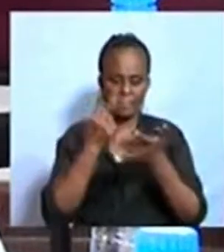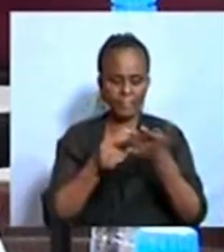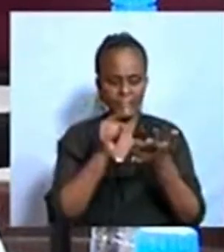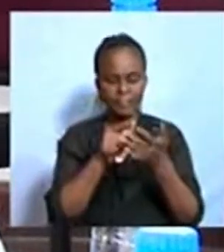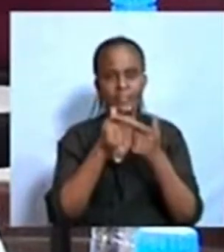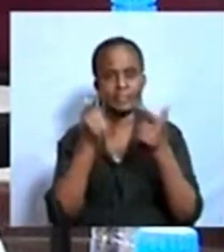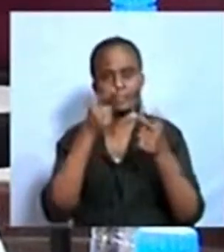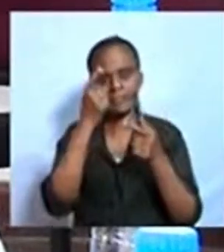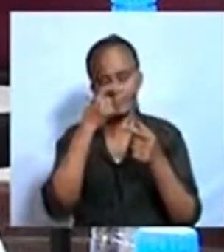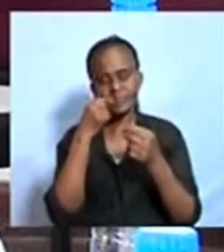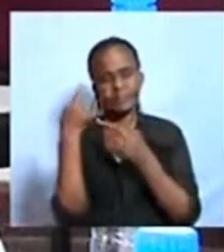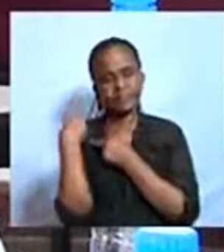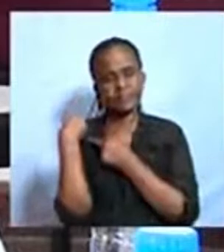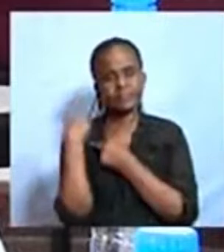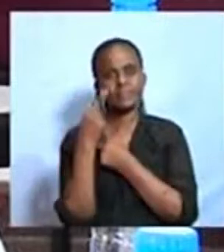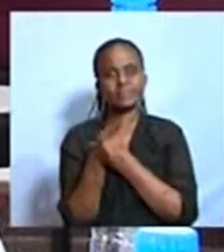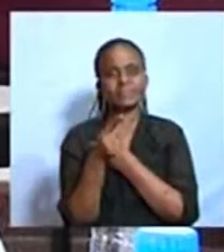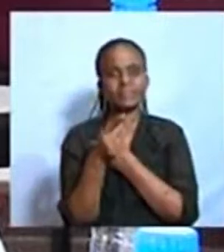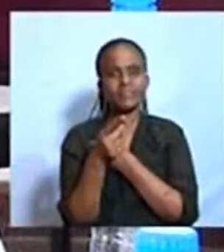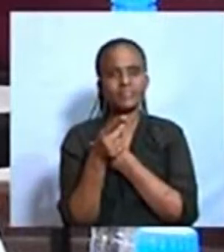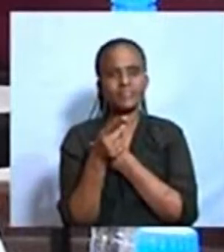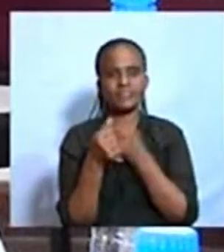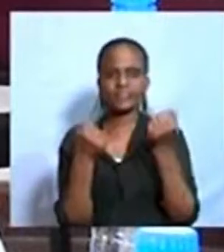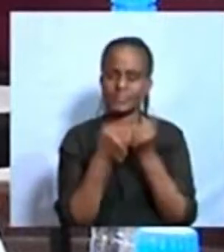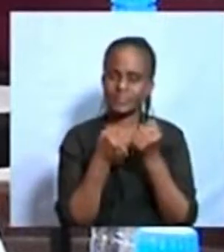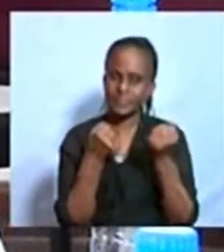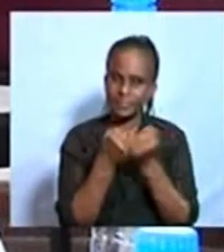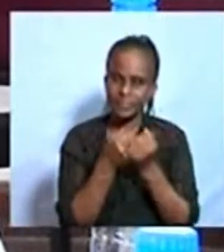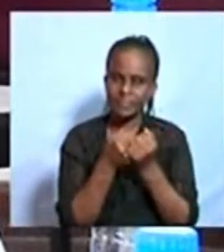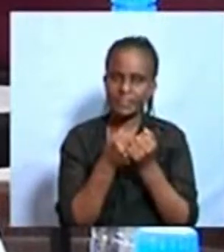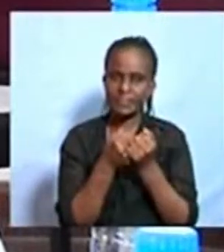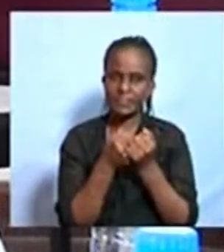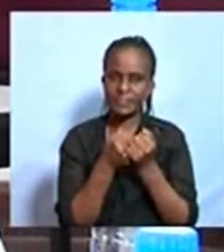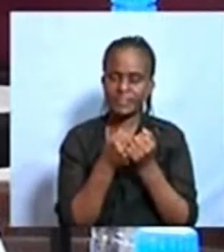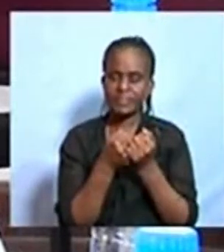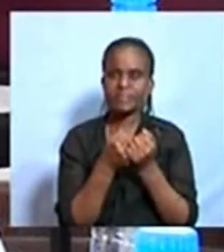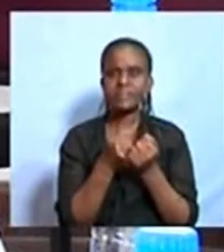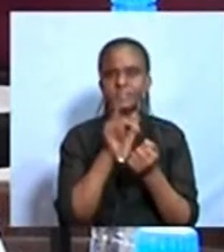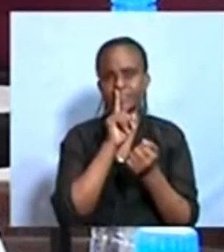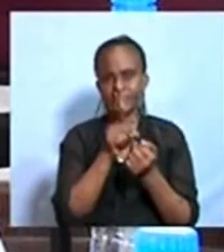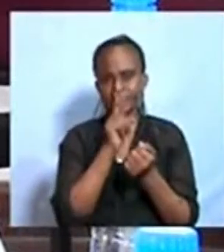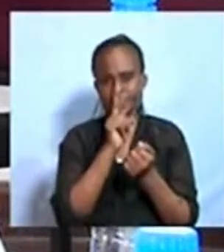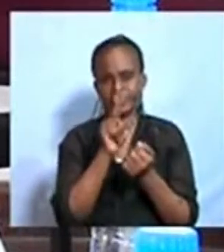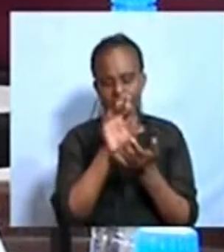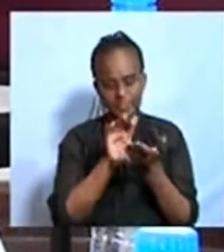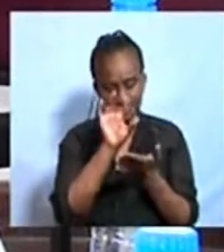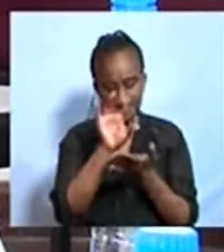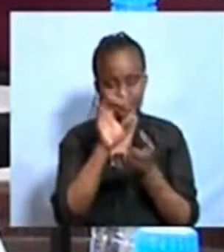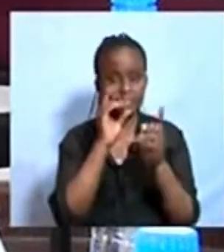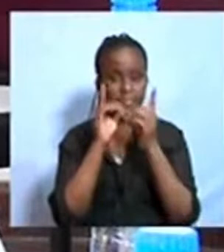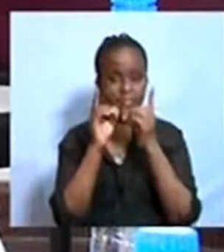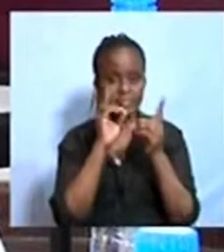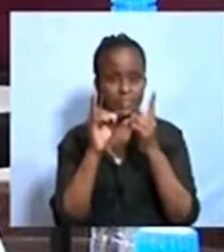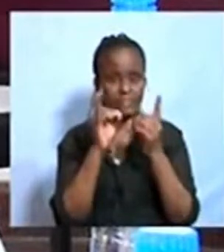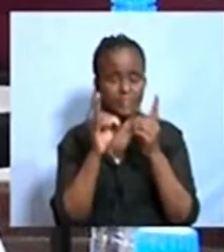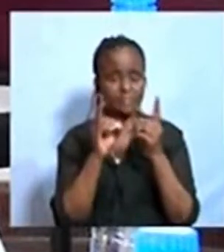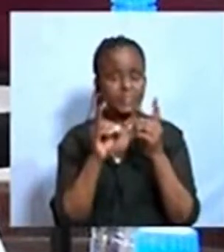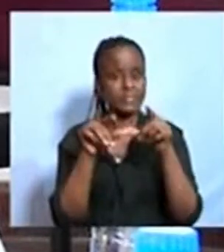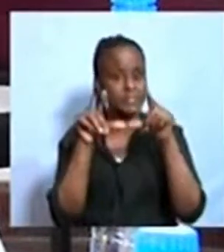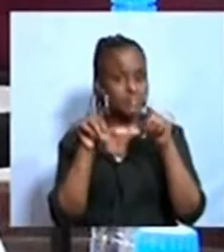bigger chunk of the responsibility to fund the health sector. So really the conversation on low burn